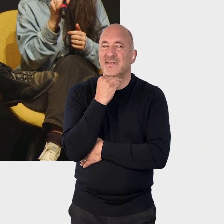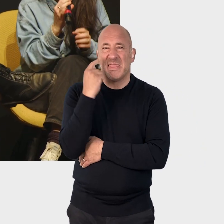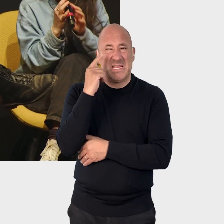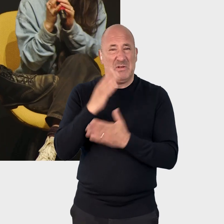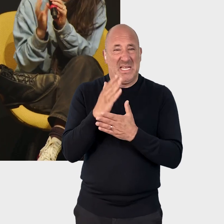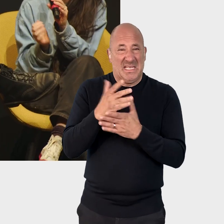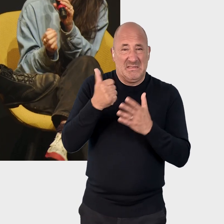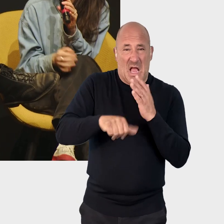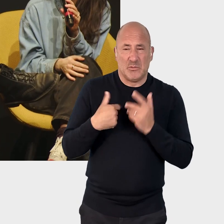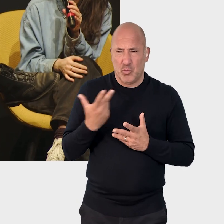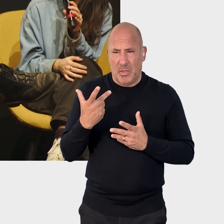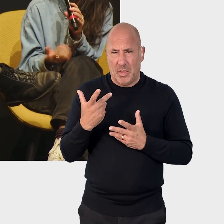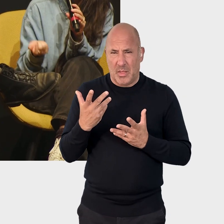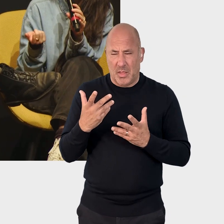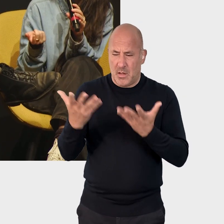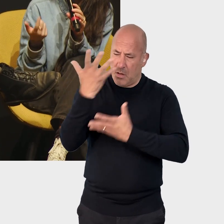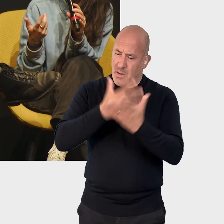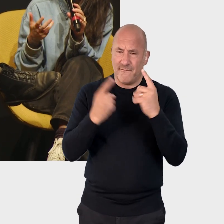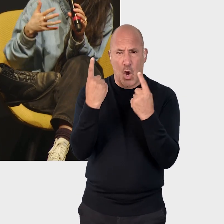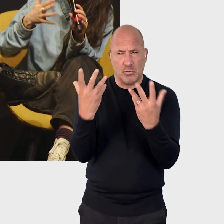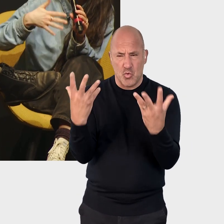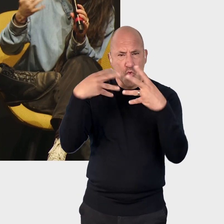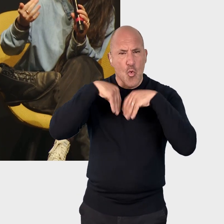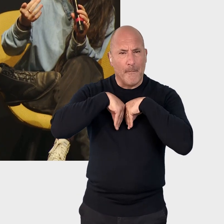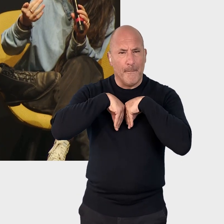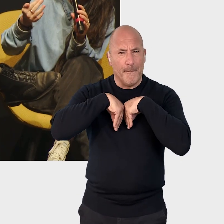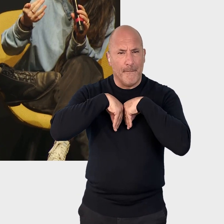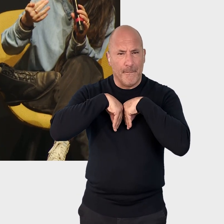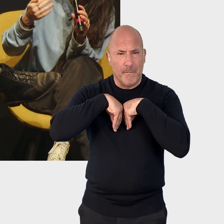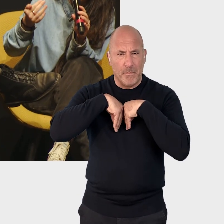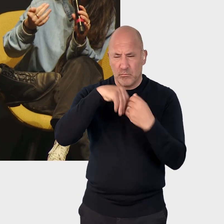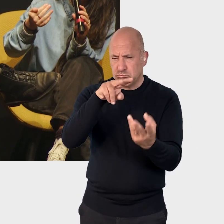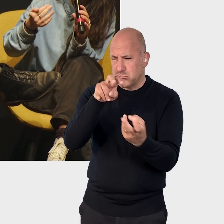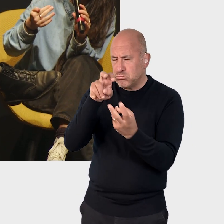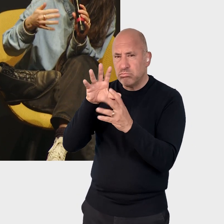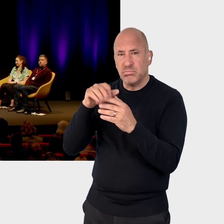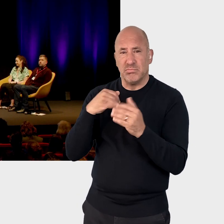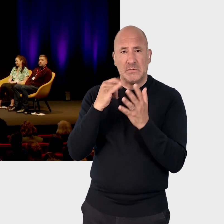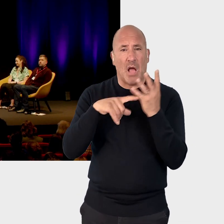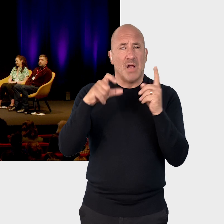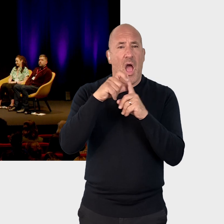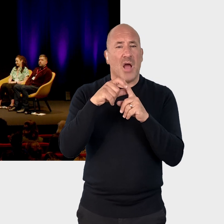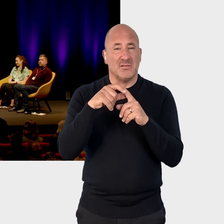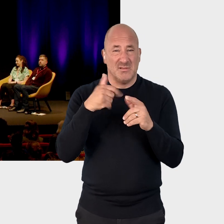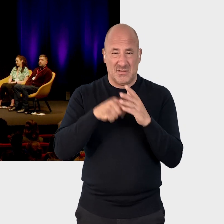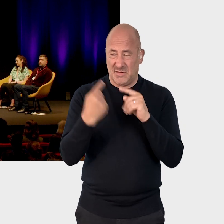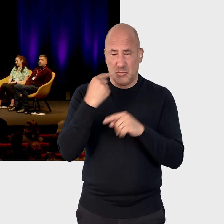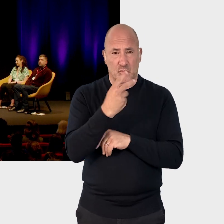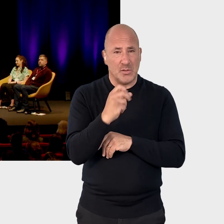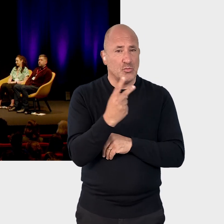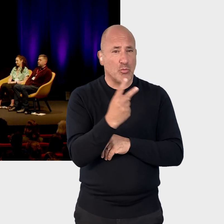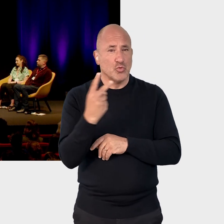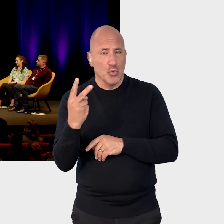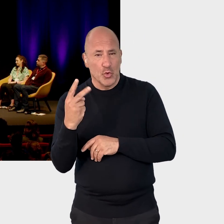Is that working? Yeah. I think we basically began with some deep listening, and